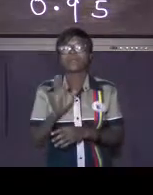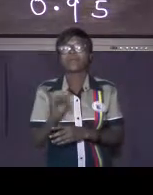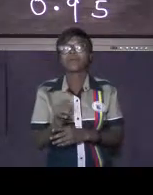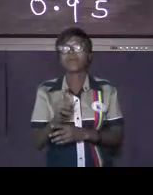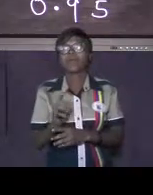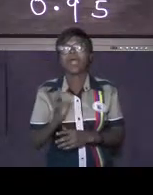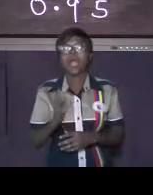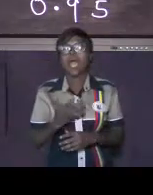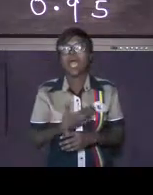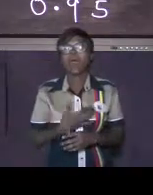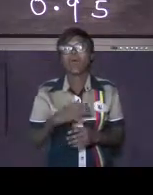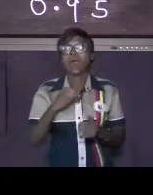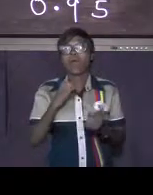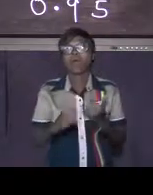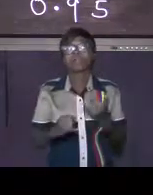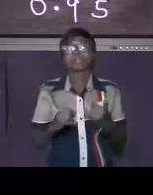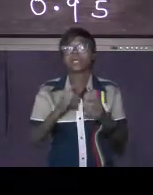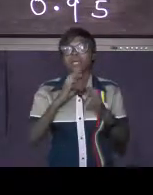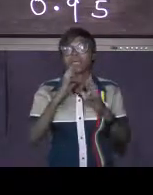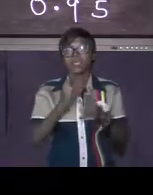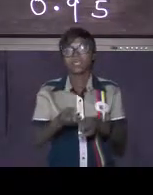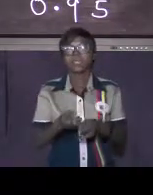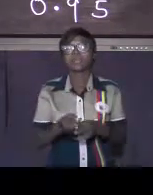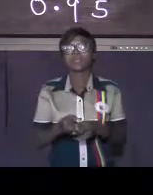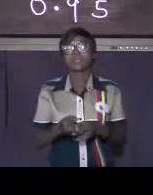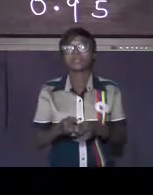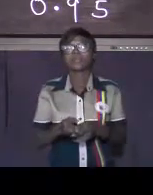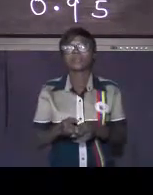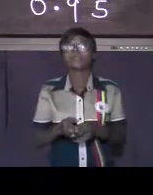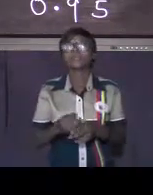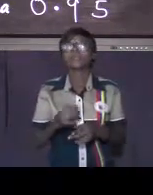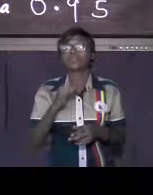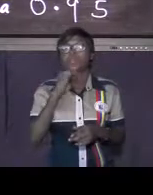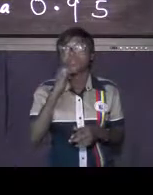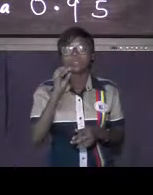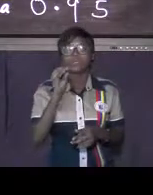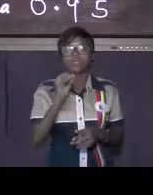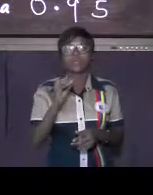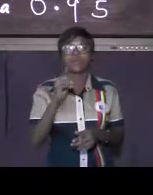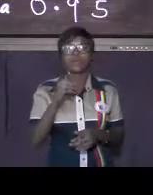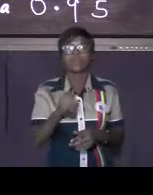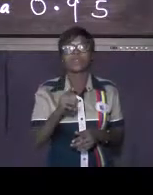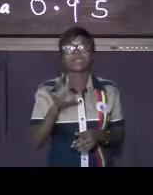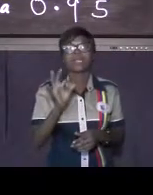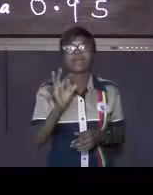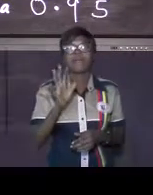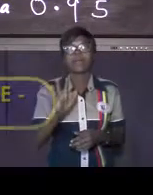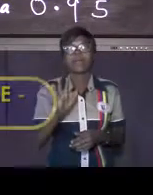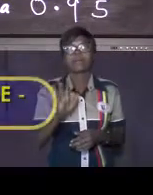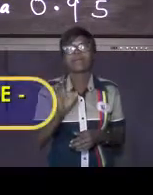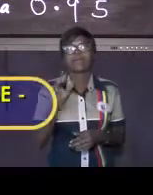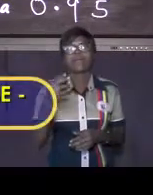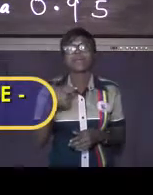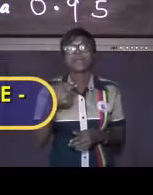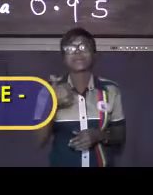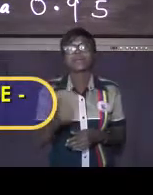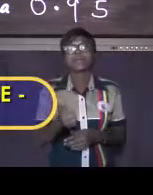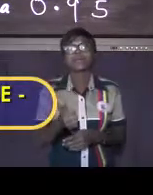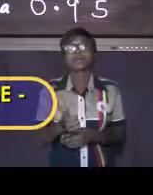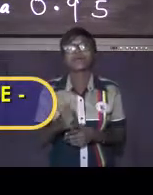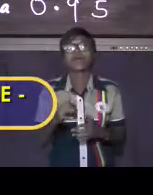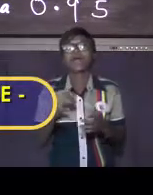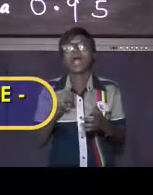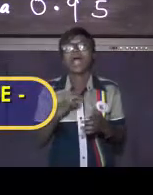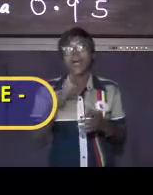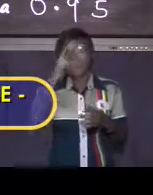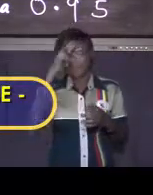hectare. And our final answer, 0.95 times 1 will give us 0.95 hectares.